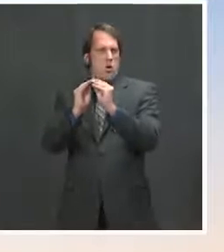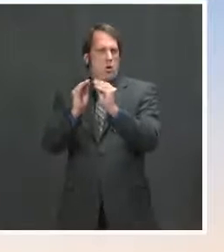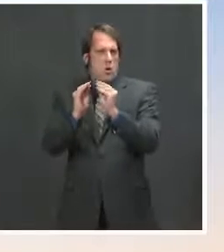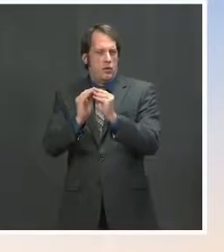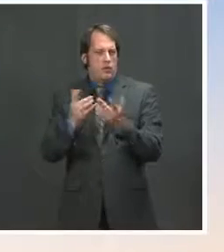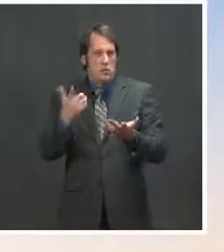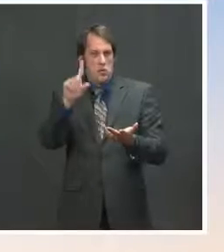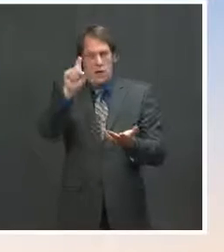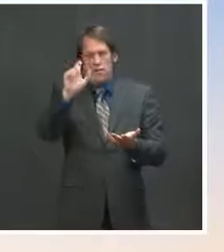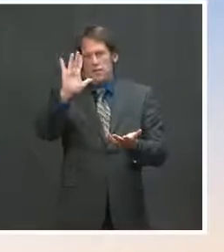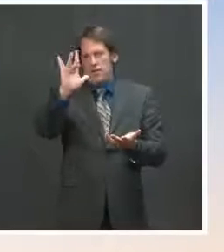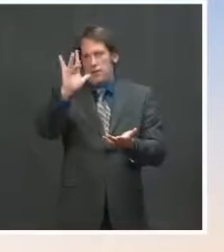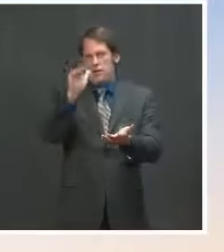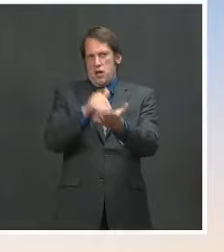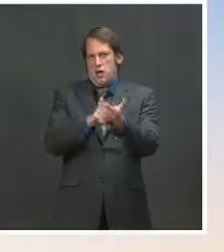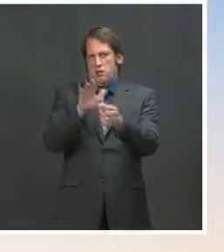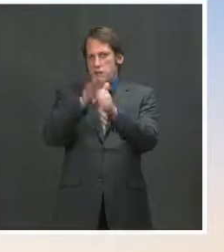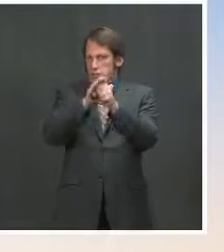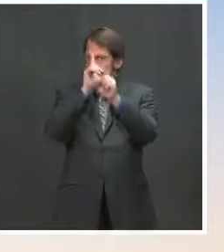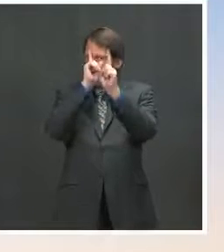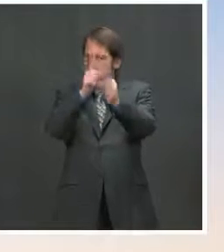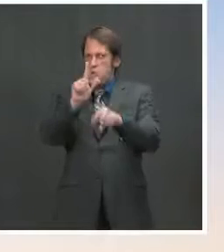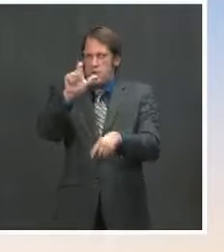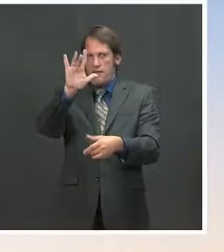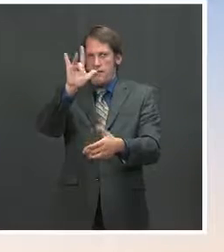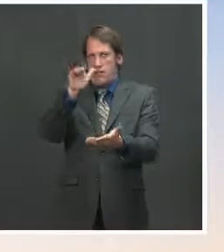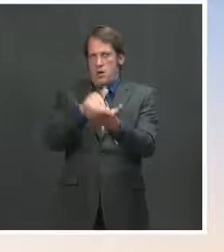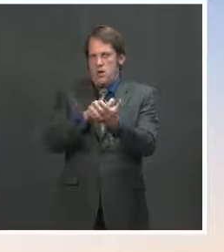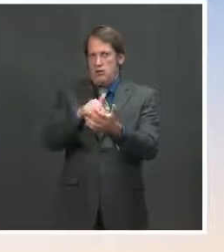cap objective by the end of fiscal year 22.